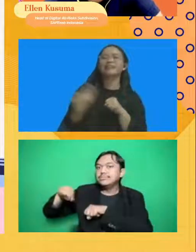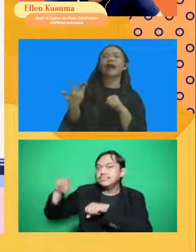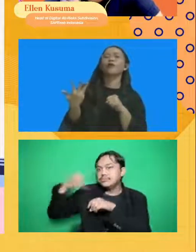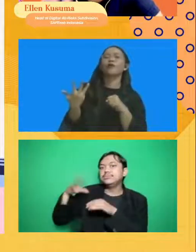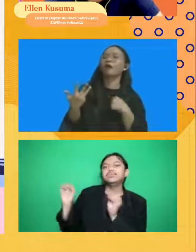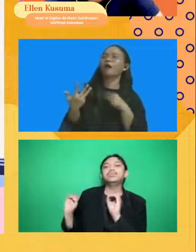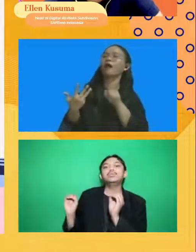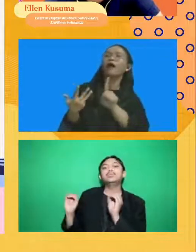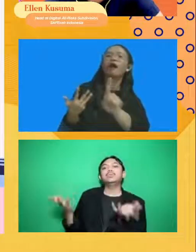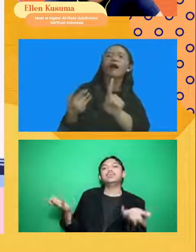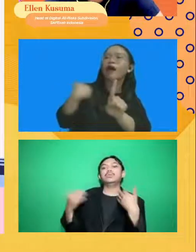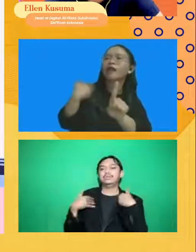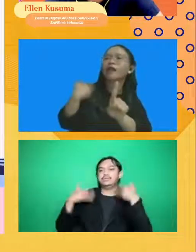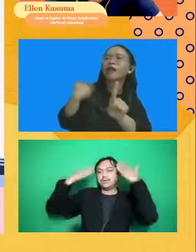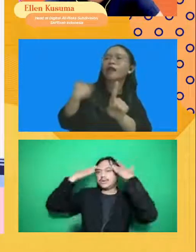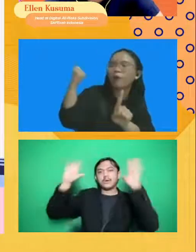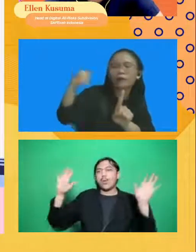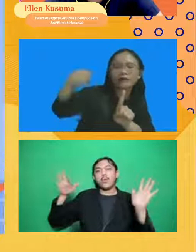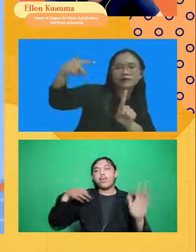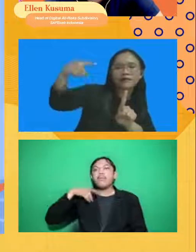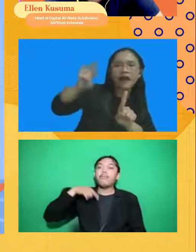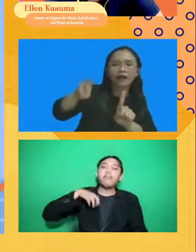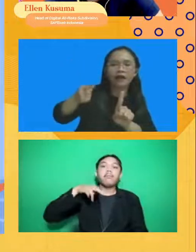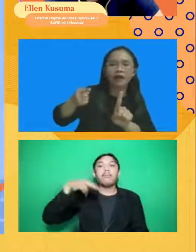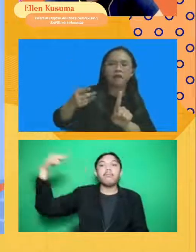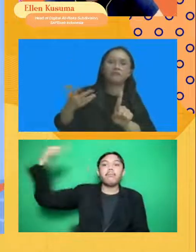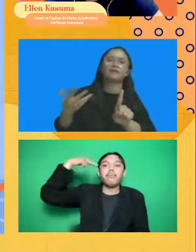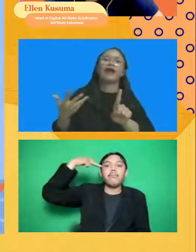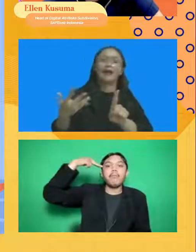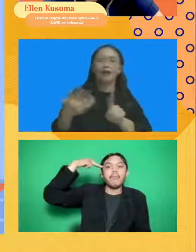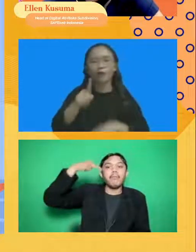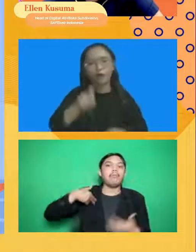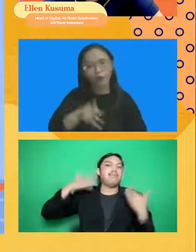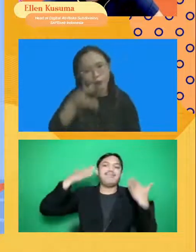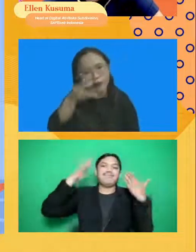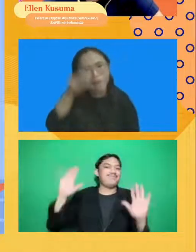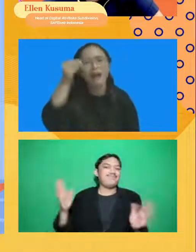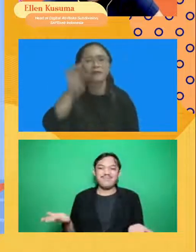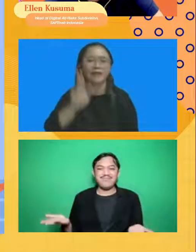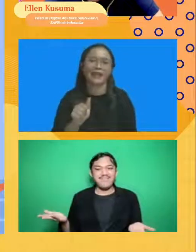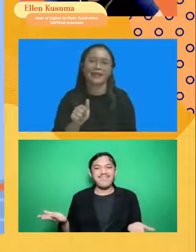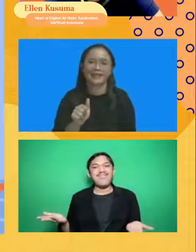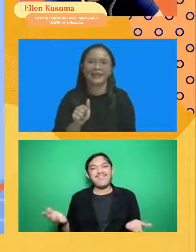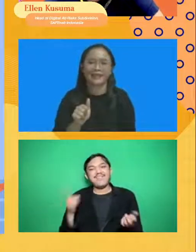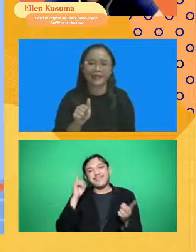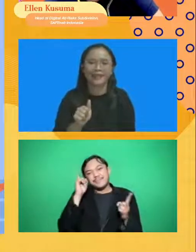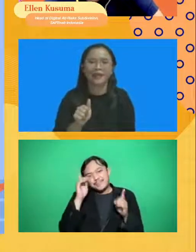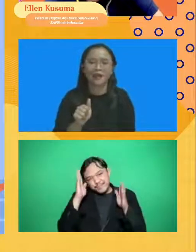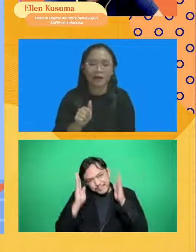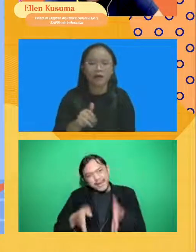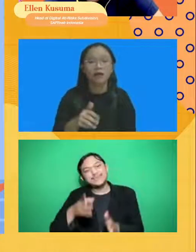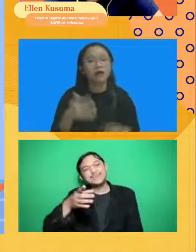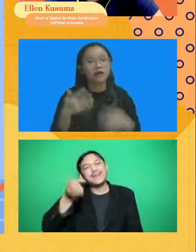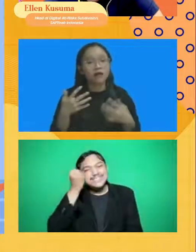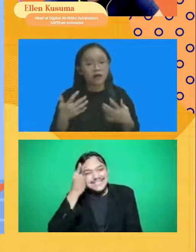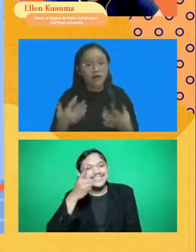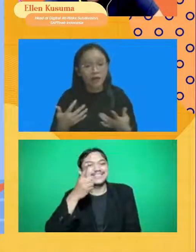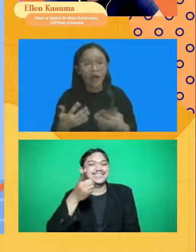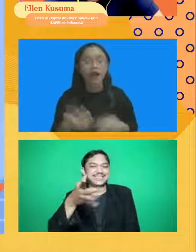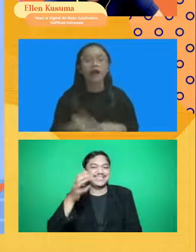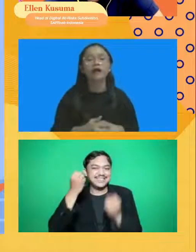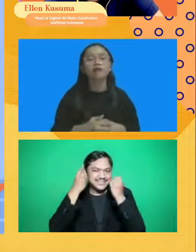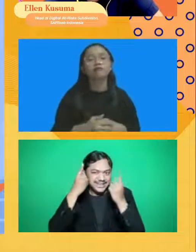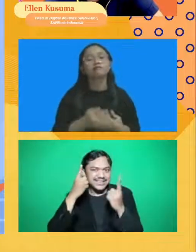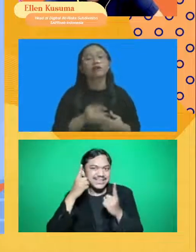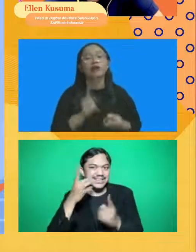understand this situation. So what does it entail? That something that happened to a person without